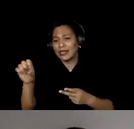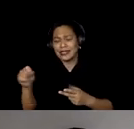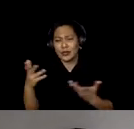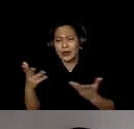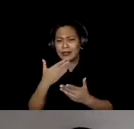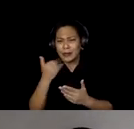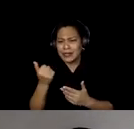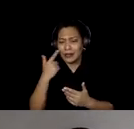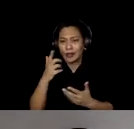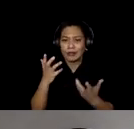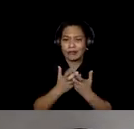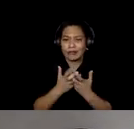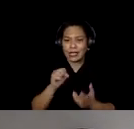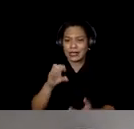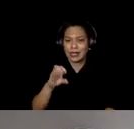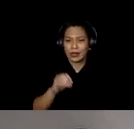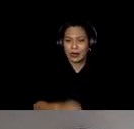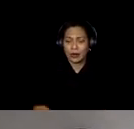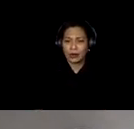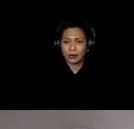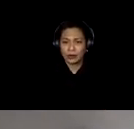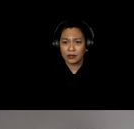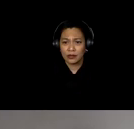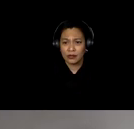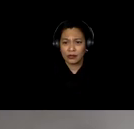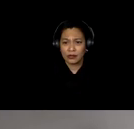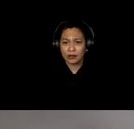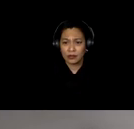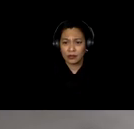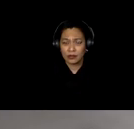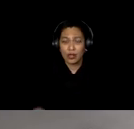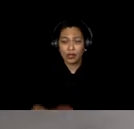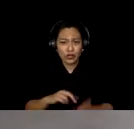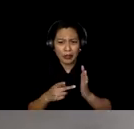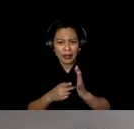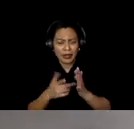SEO? Like, do you mean picking between them?